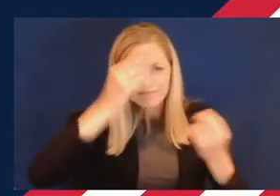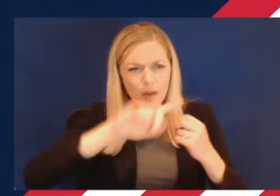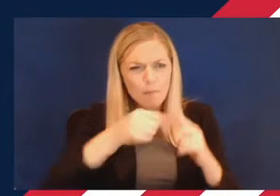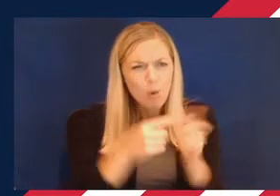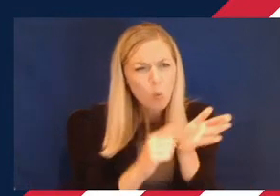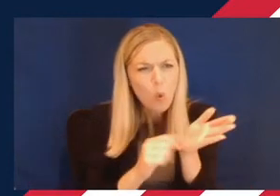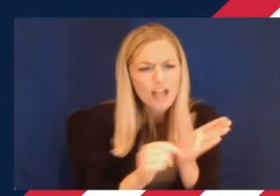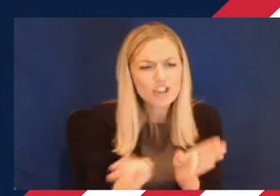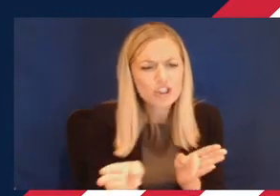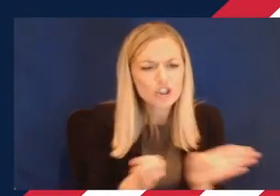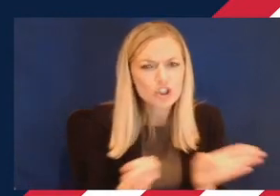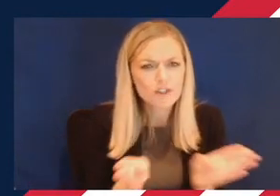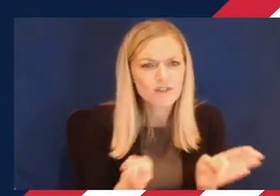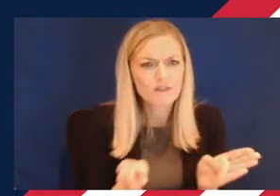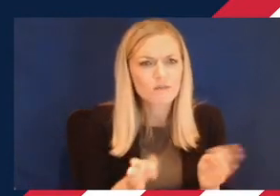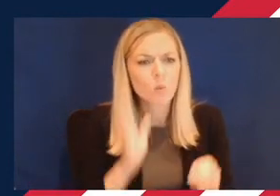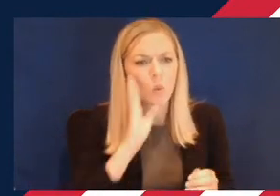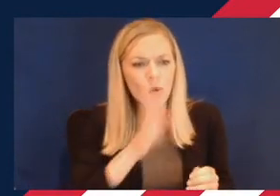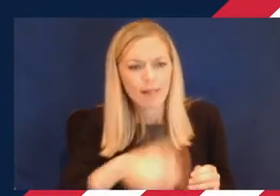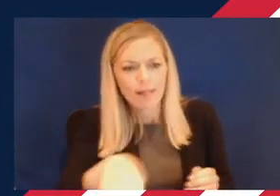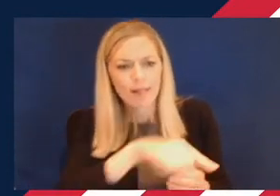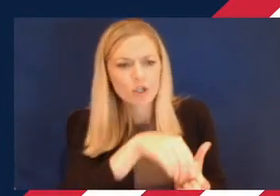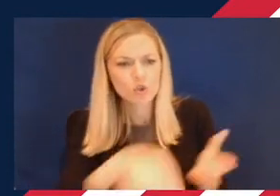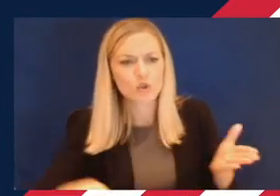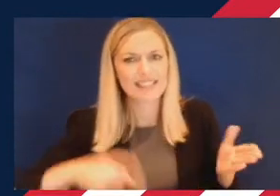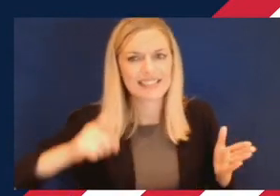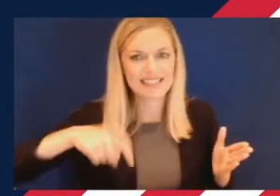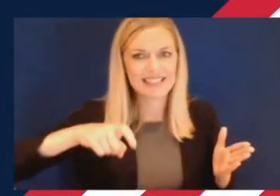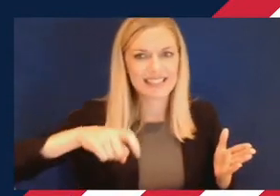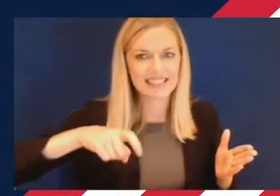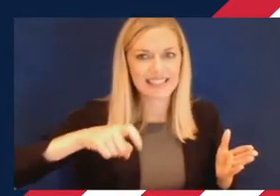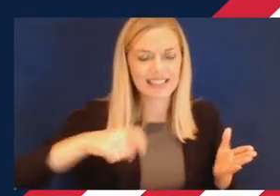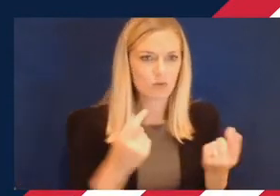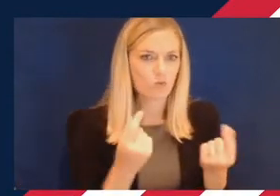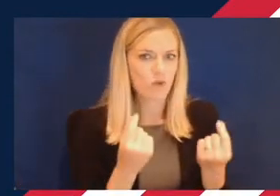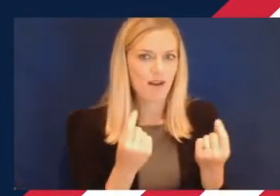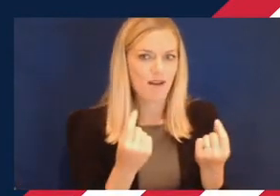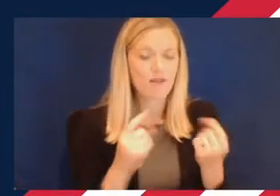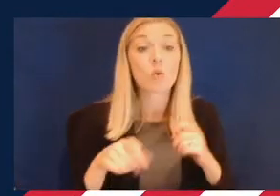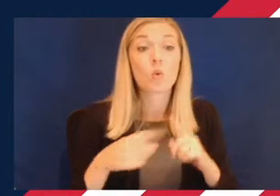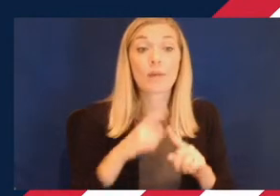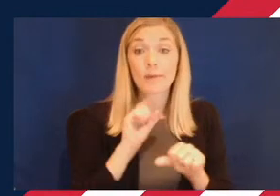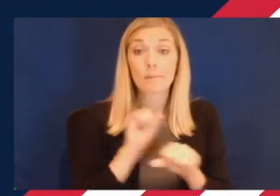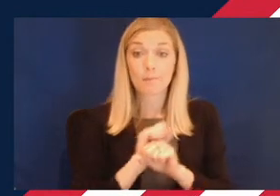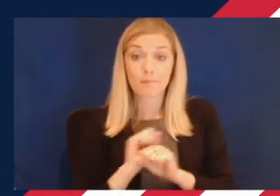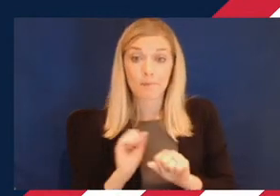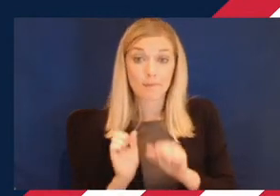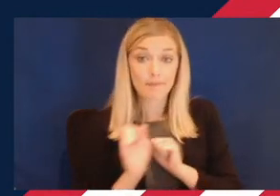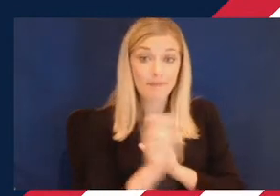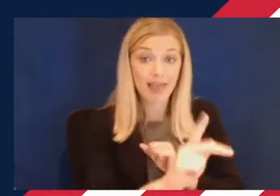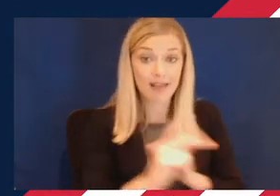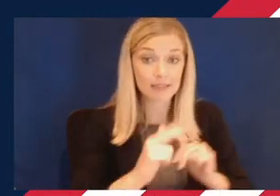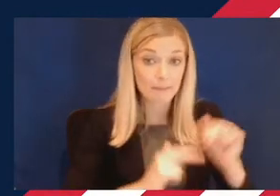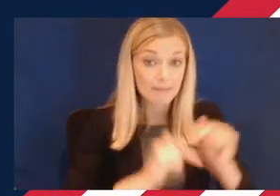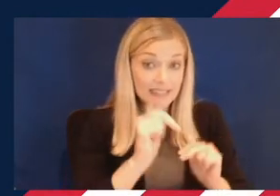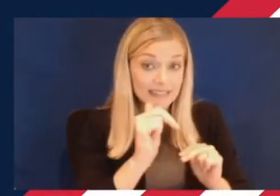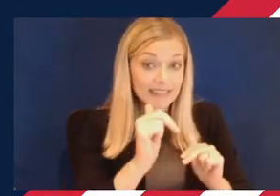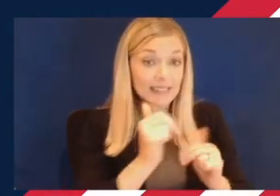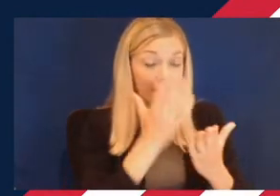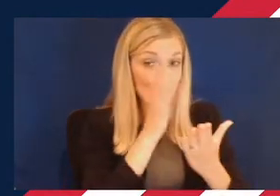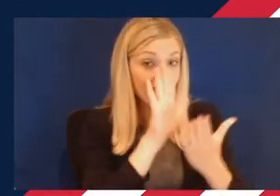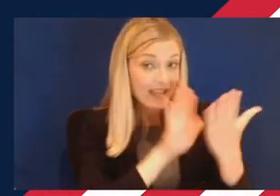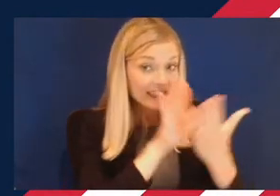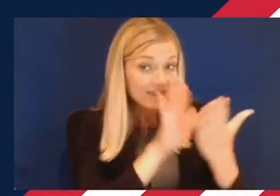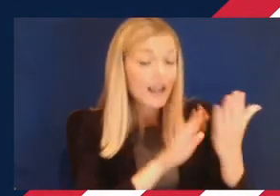to need once we are back into brick and mortar, whether it's a hybrid model where students get to be at home